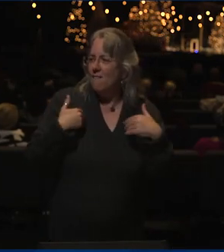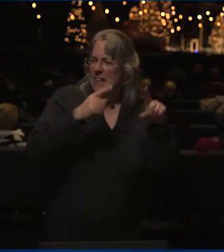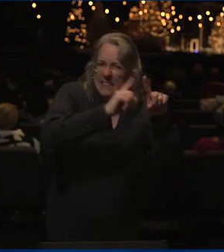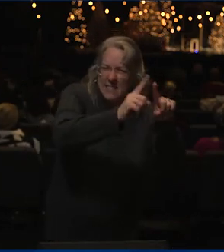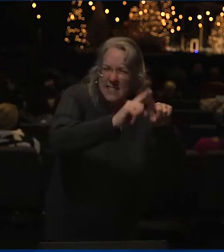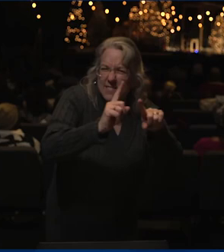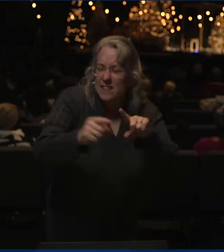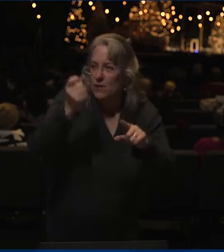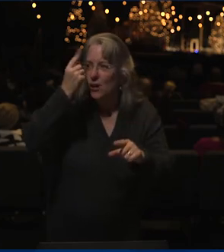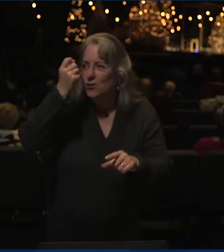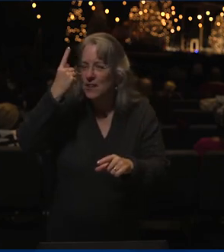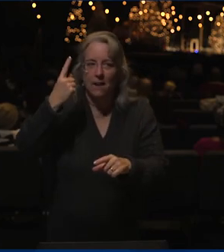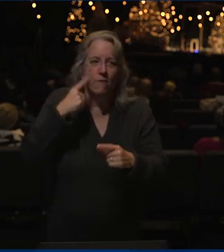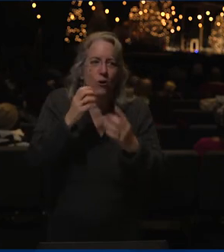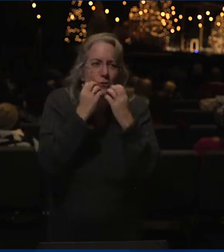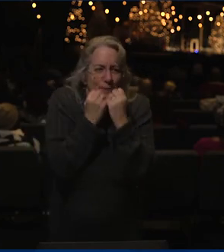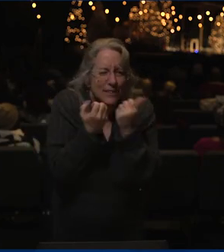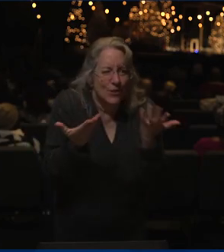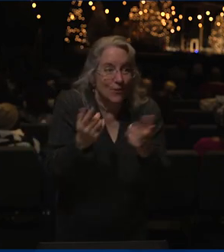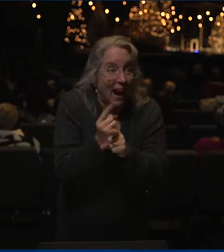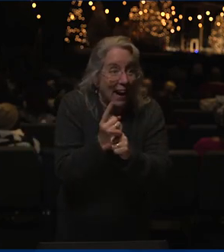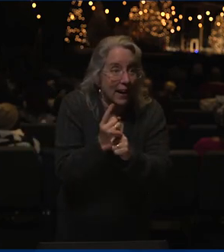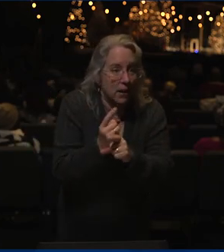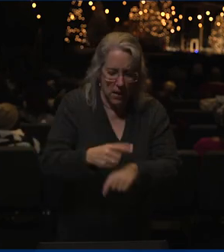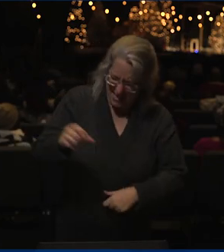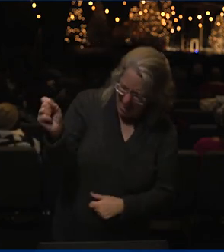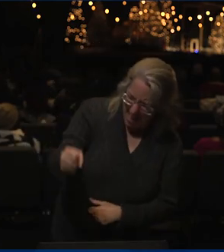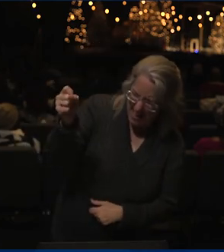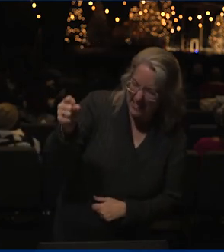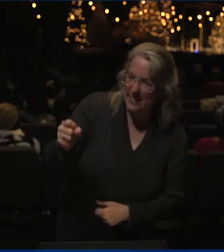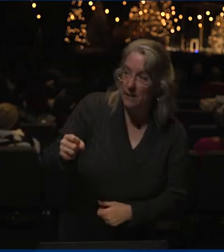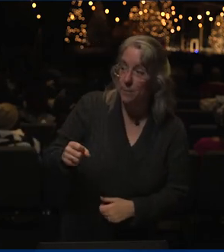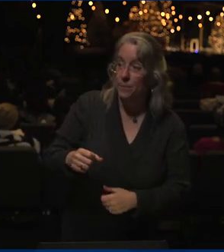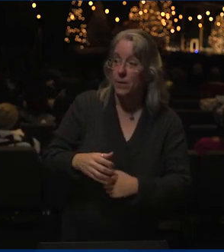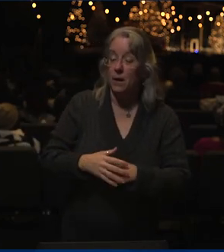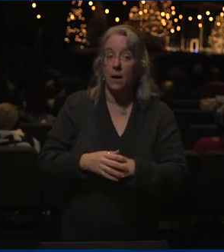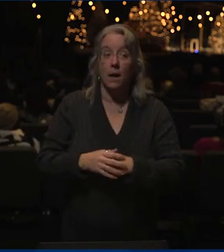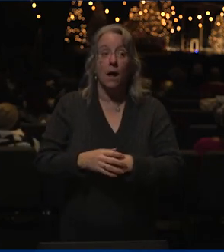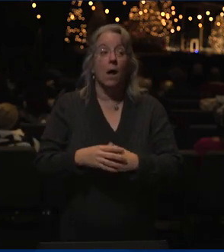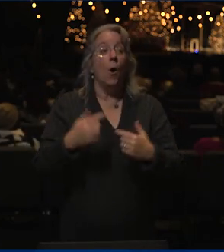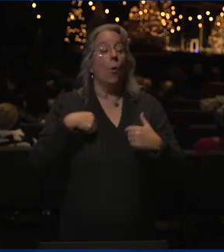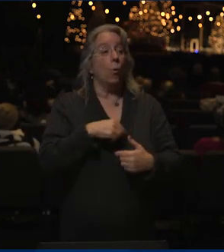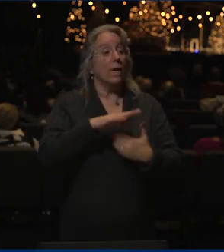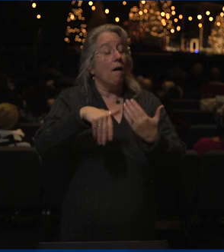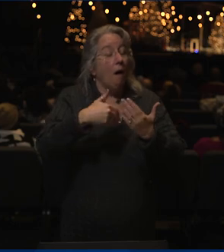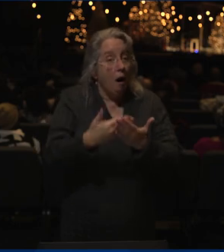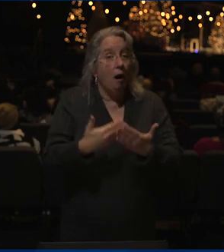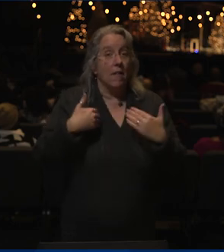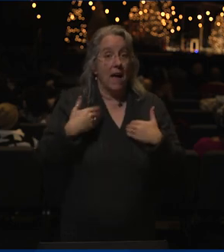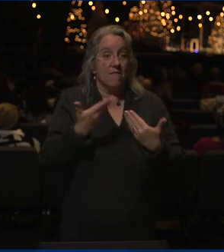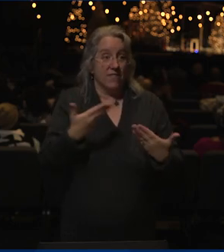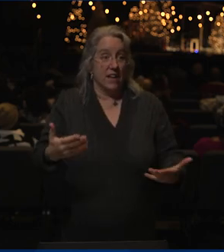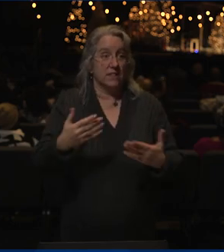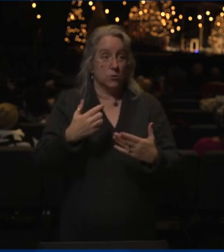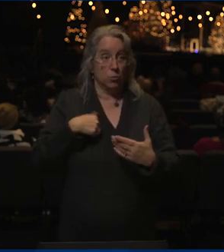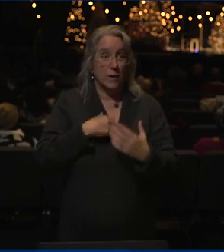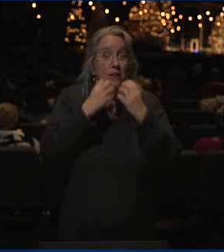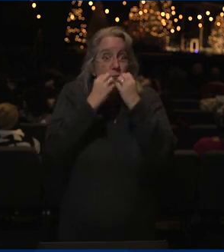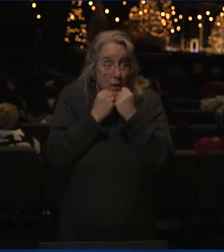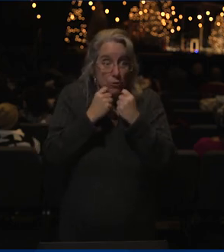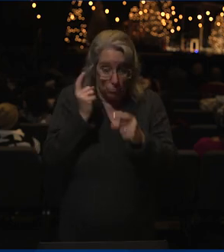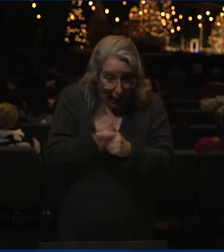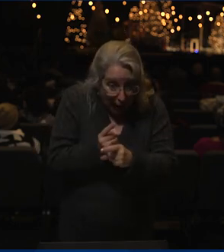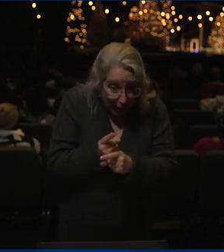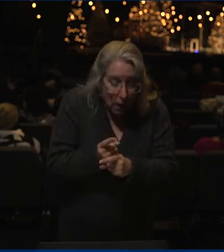I right? Yes. And we all have things that we treasure. Am I right? Yes.